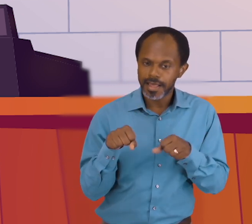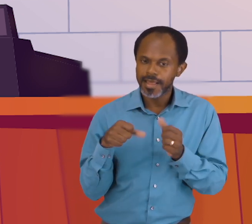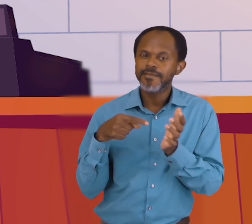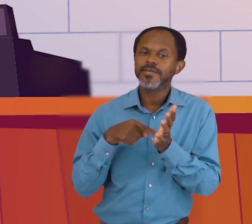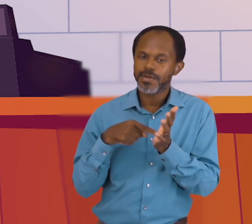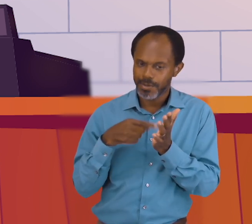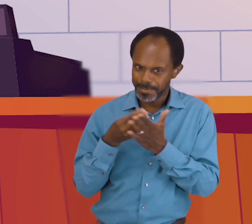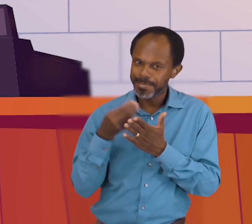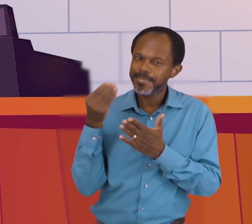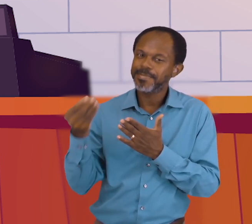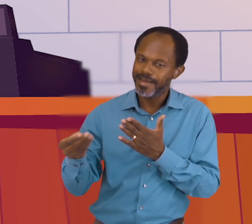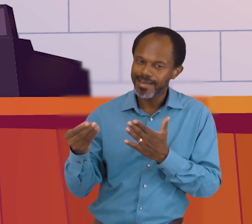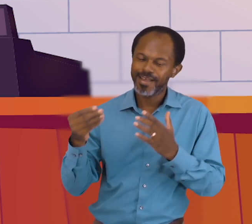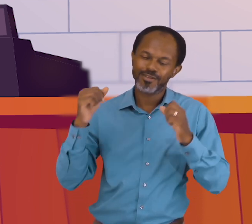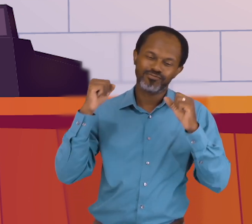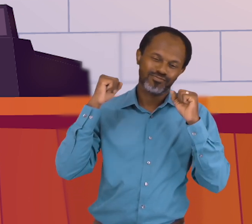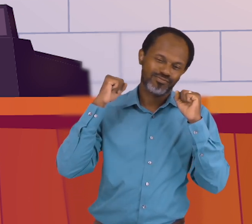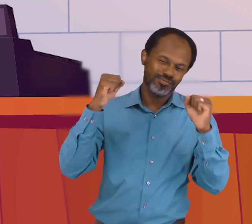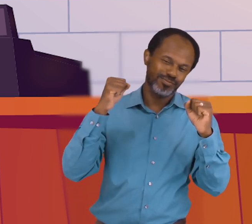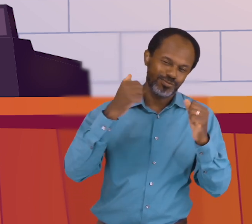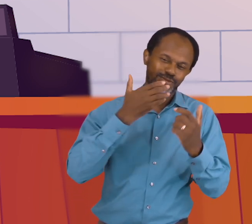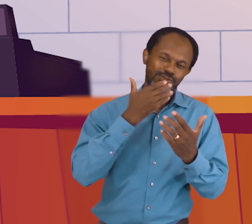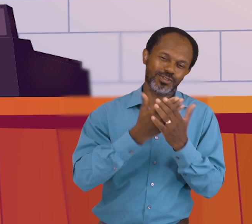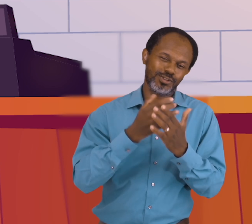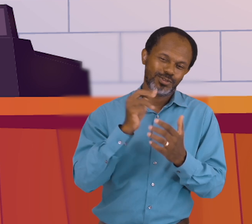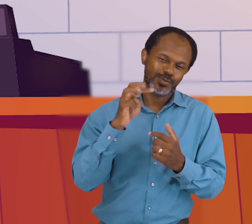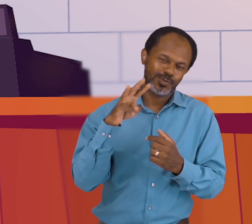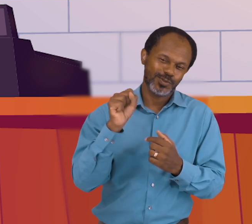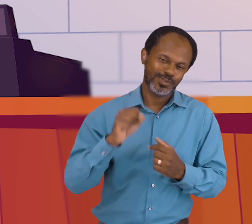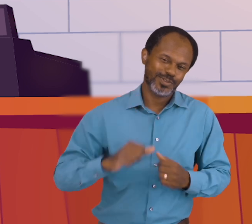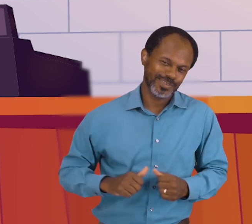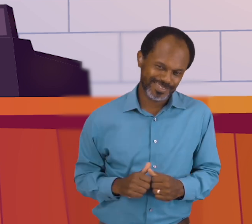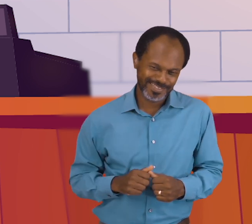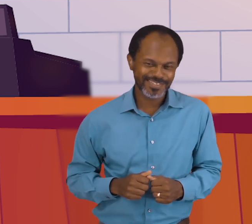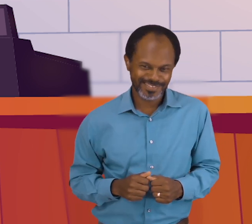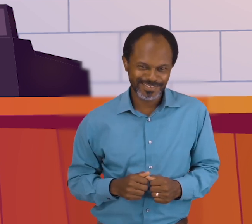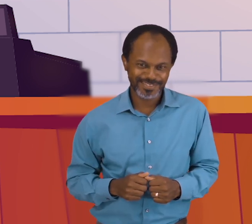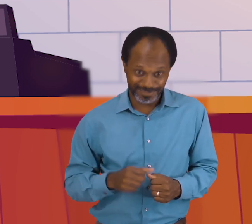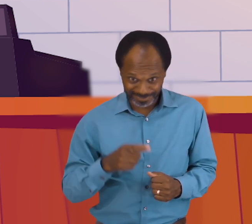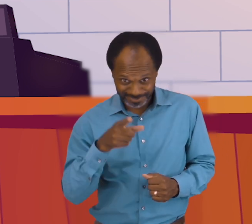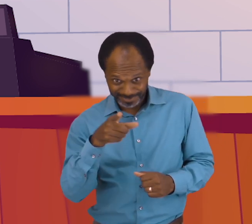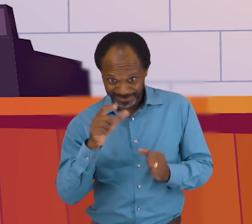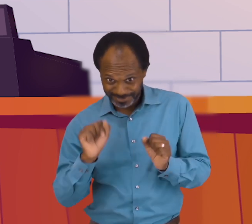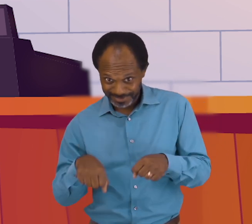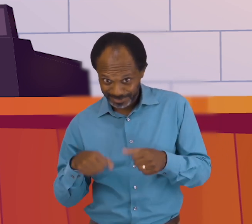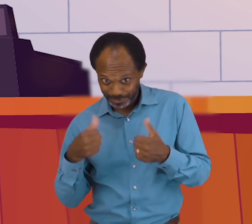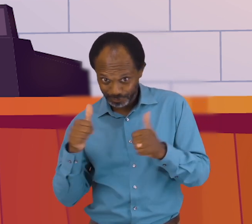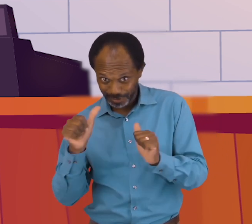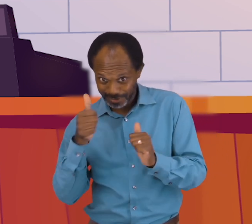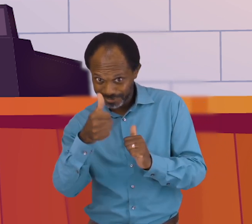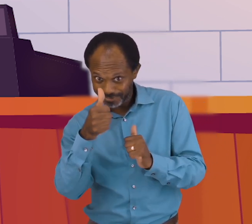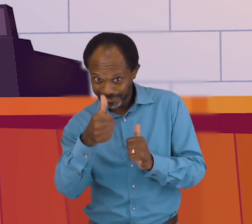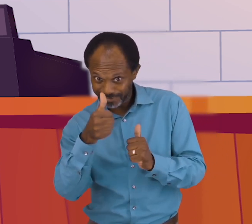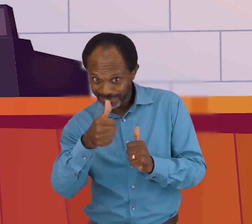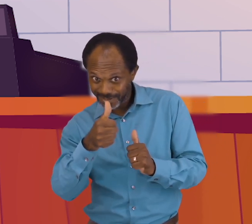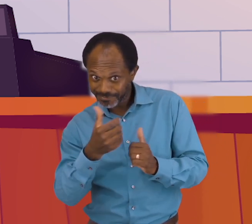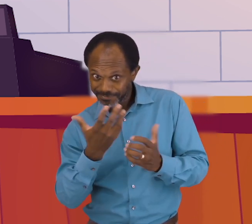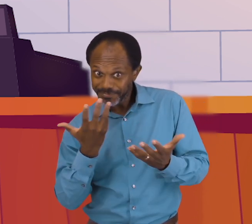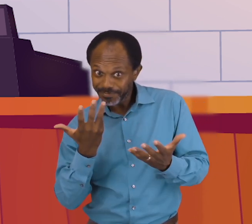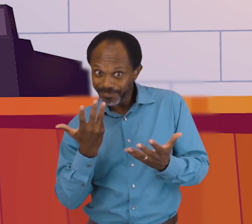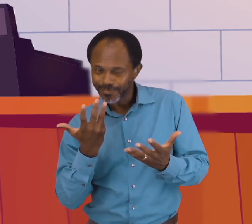And since Frankie has $6, she can afford to buy the book. What great news!